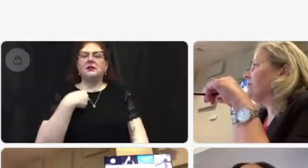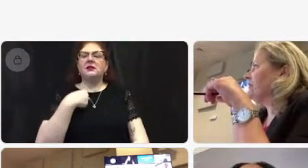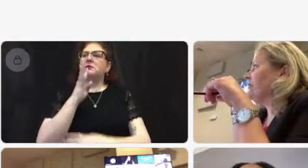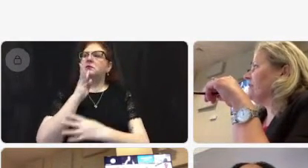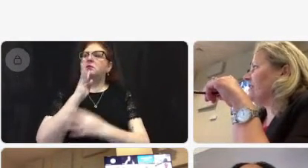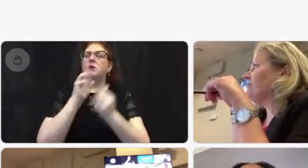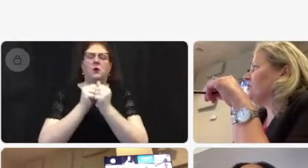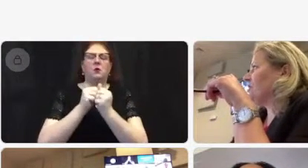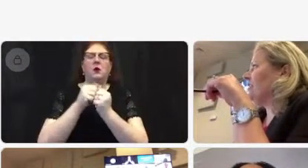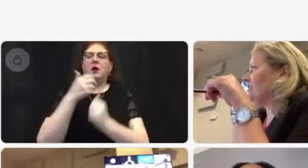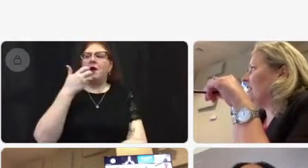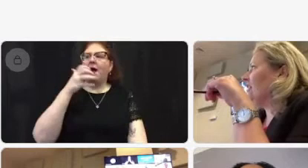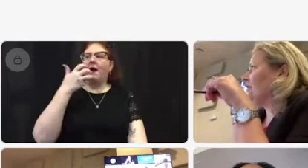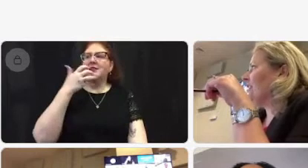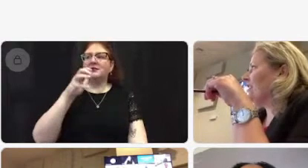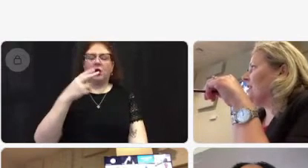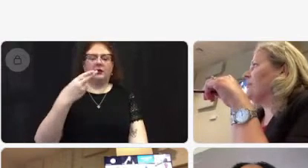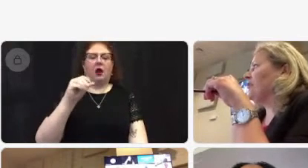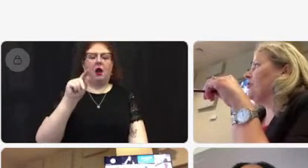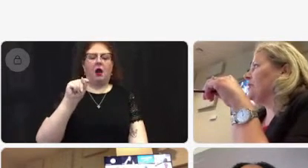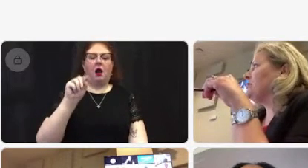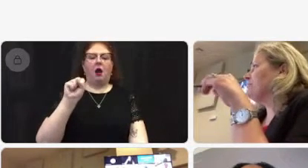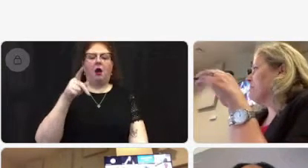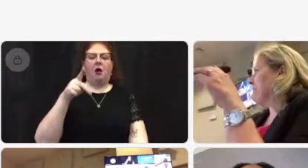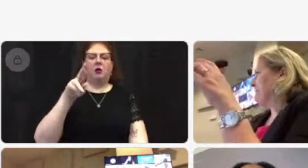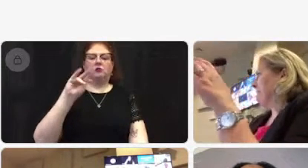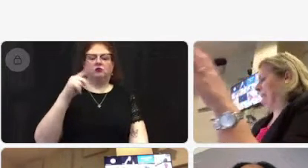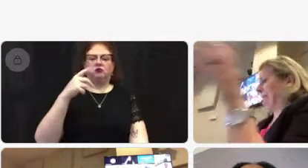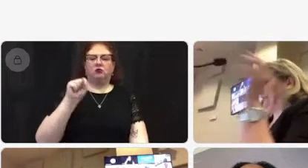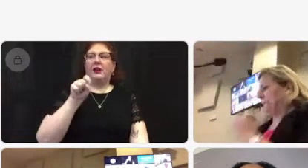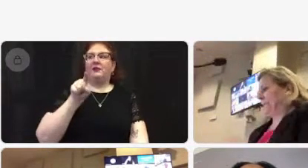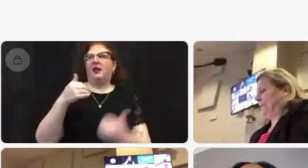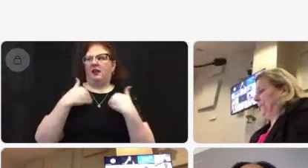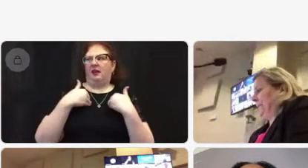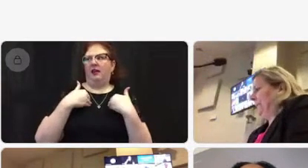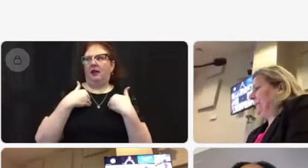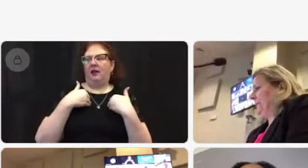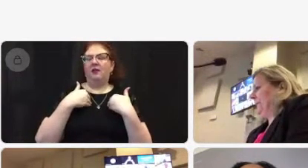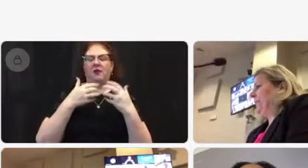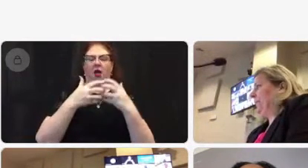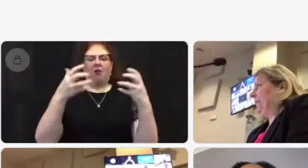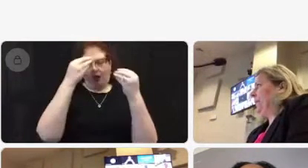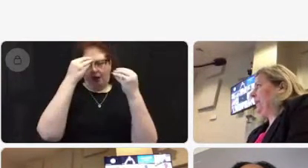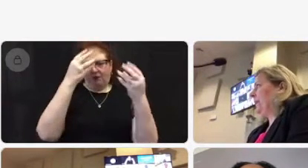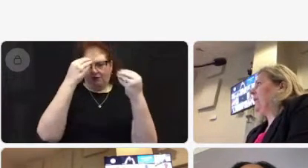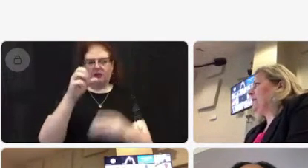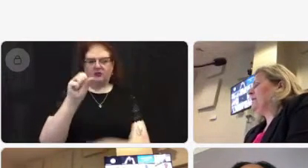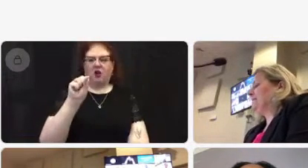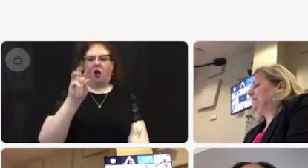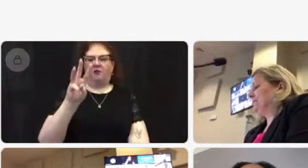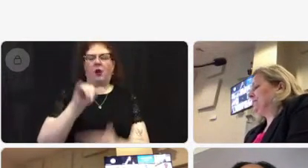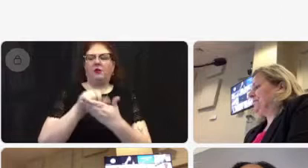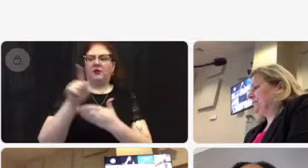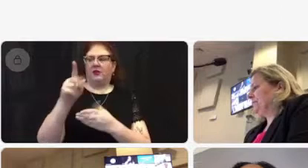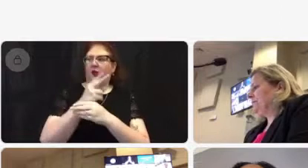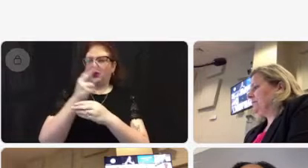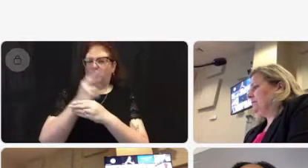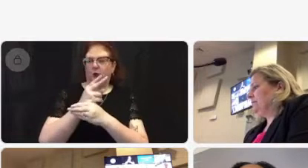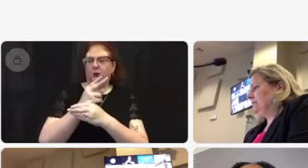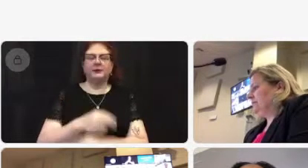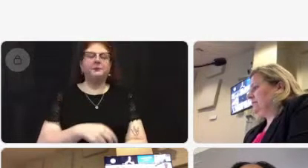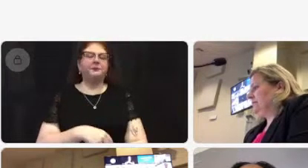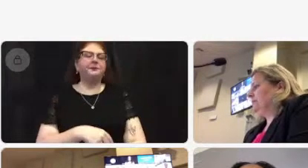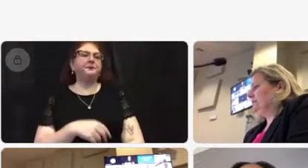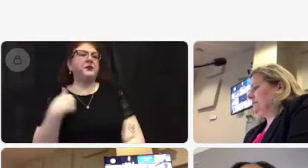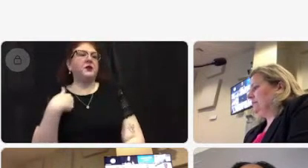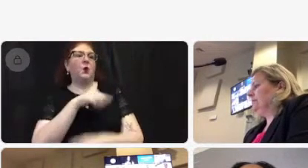use has a lot of that type of information. So we don't have that today. What we do have is what